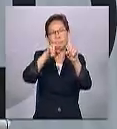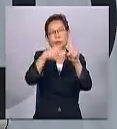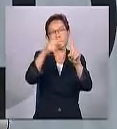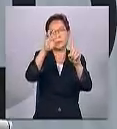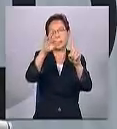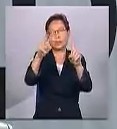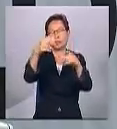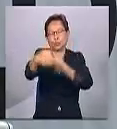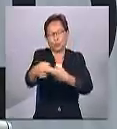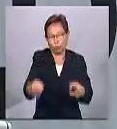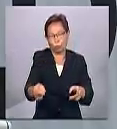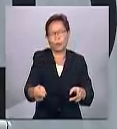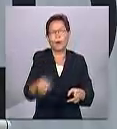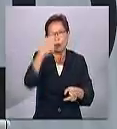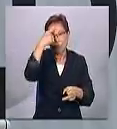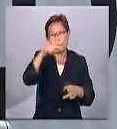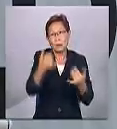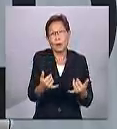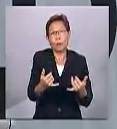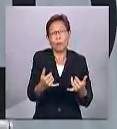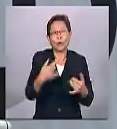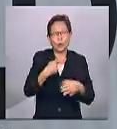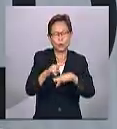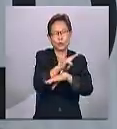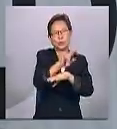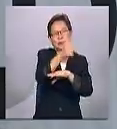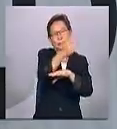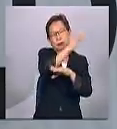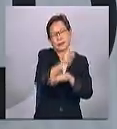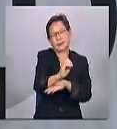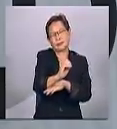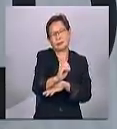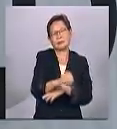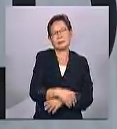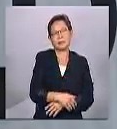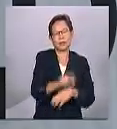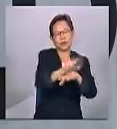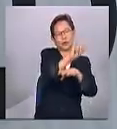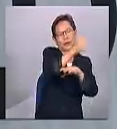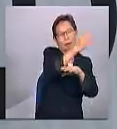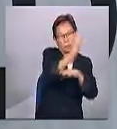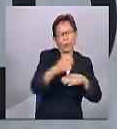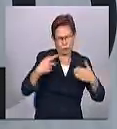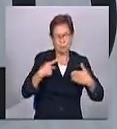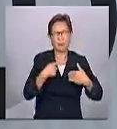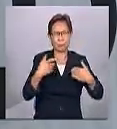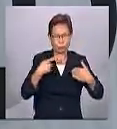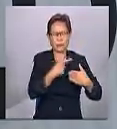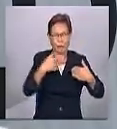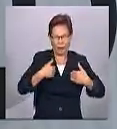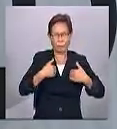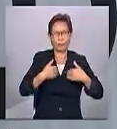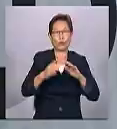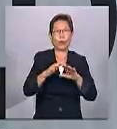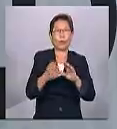1,792 rooms. At the moment, we only use about 10%. So we still have the capacity there to increase to